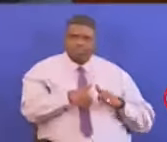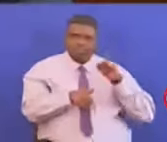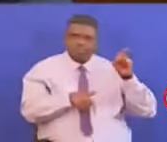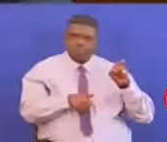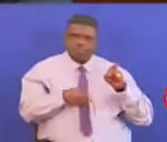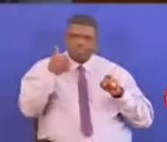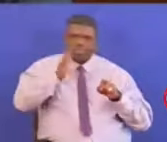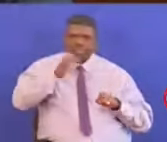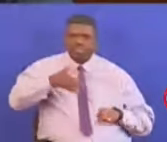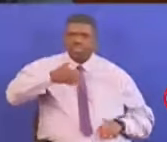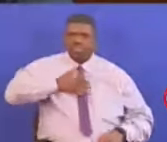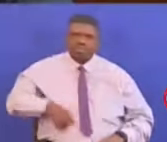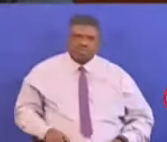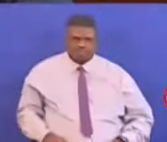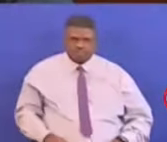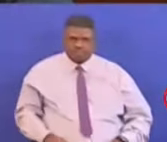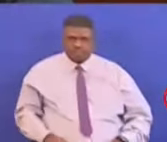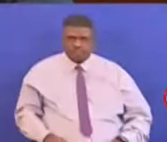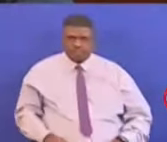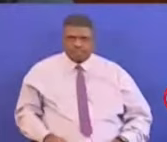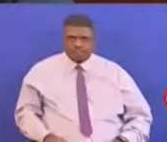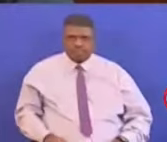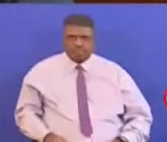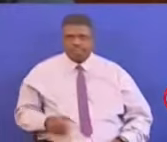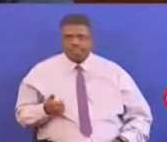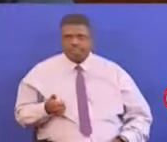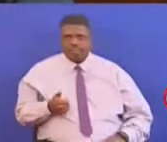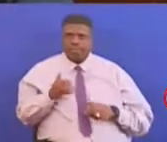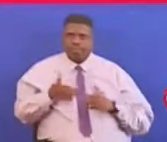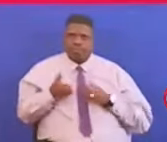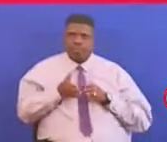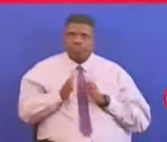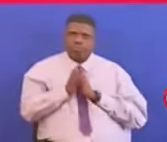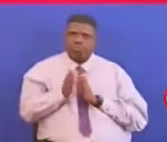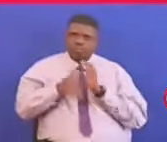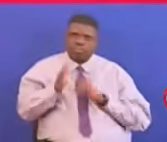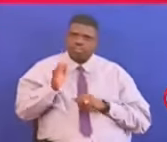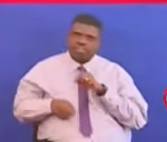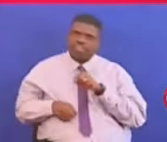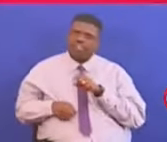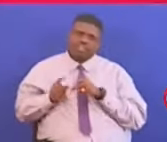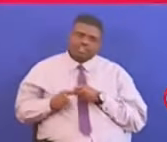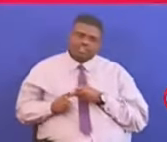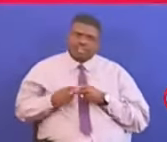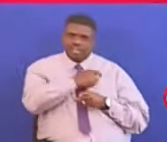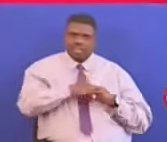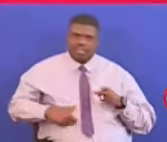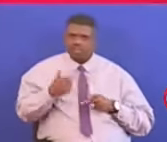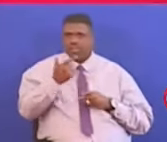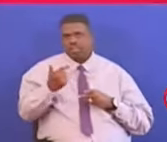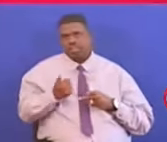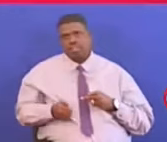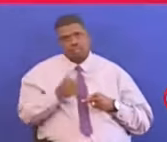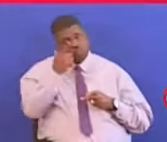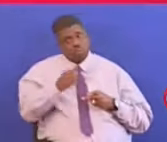My sincere appreciation goes to my President of the United Republic of Tanzania for the trust she has in me.